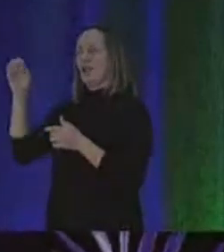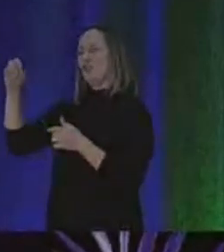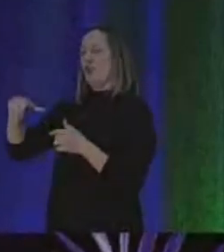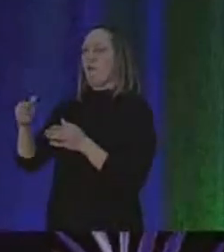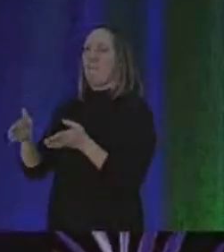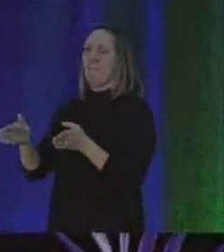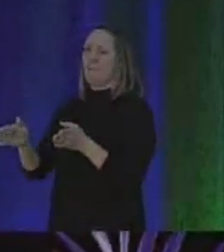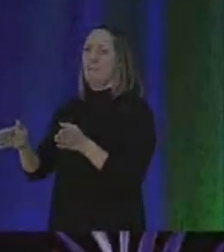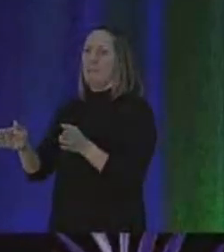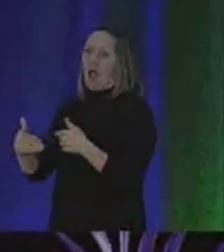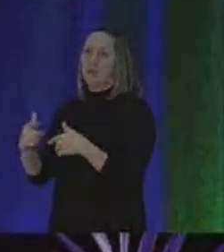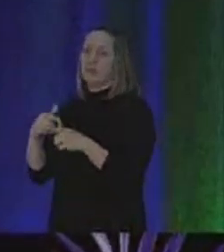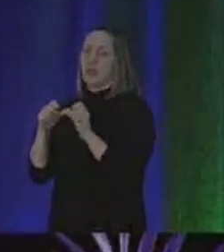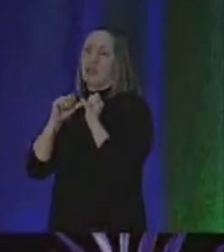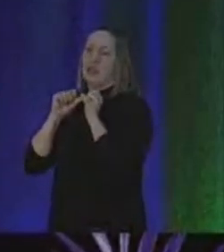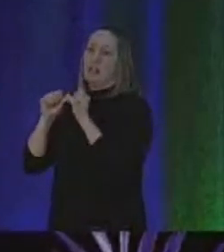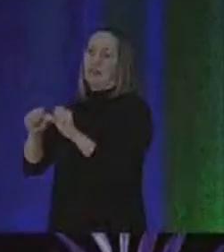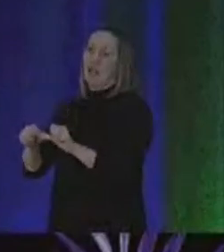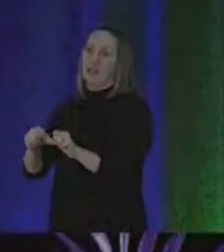much infinitely.